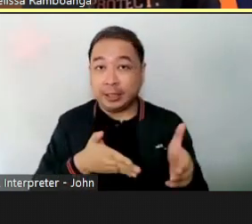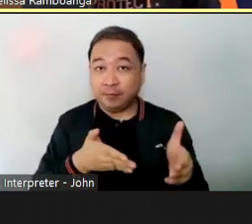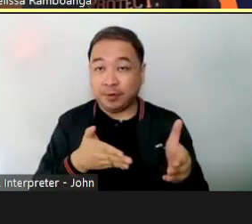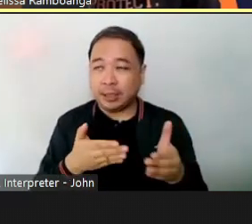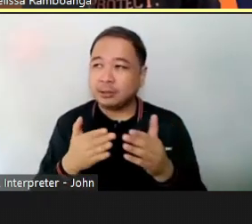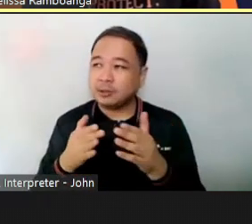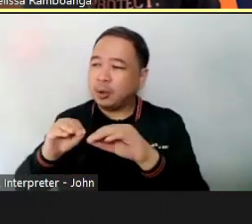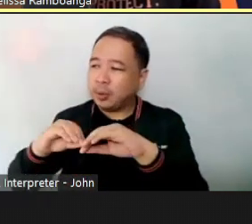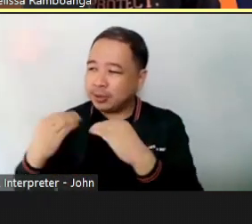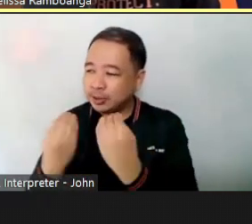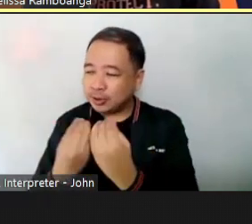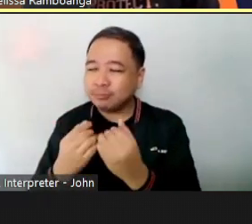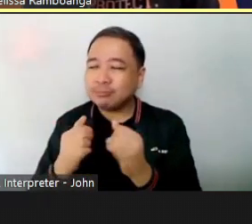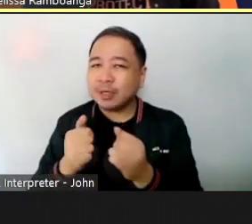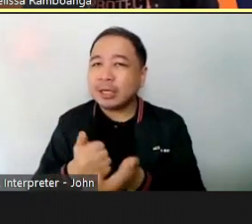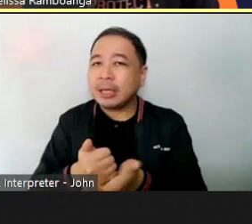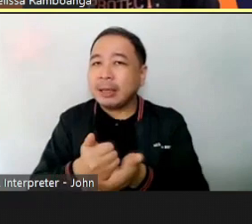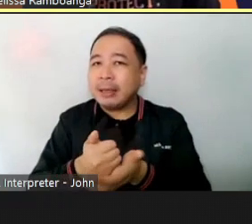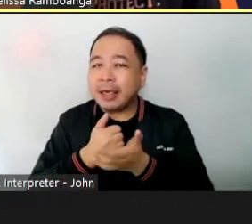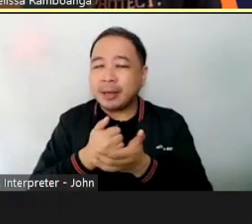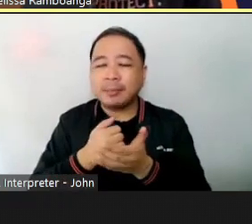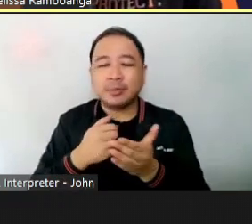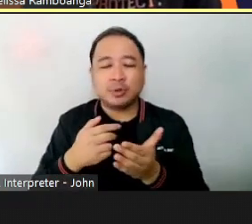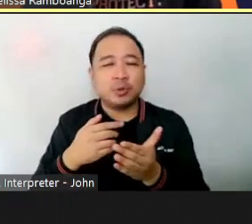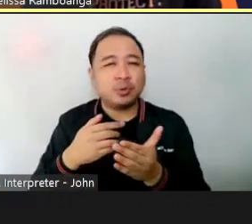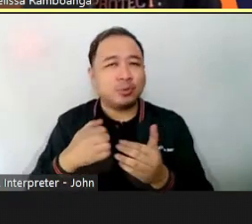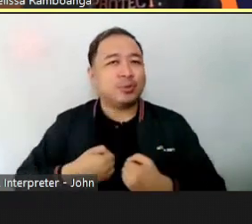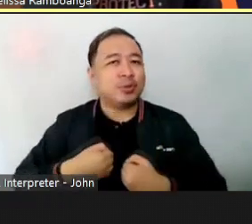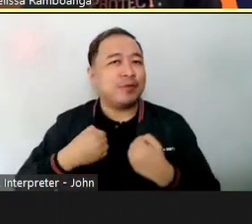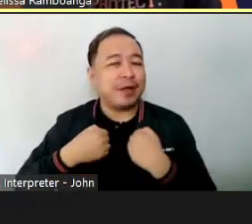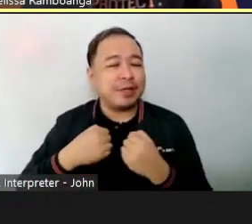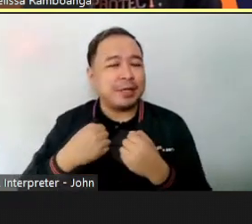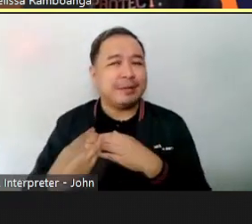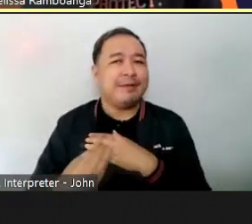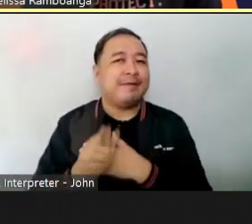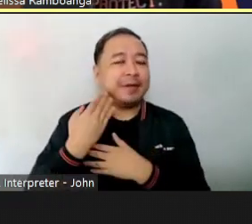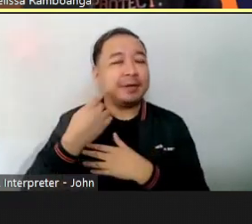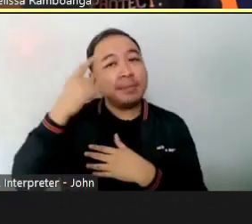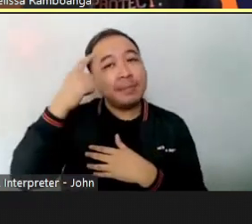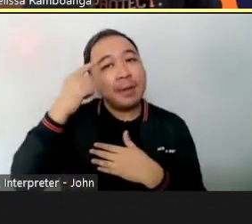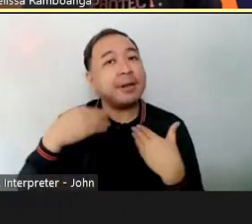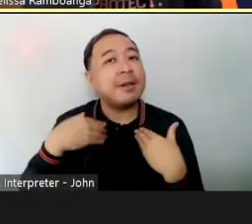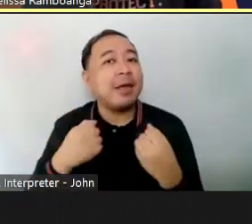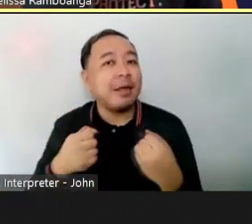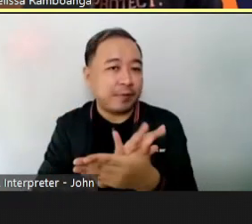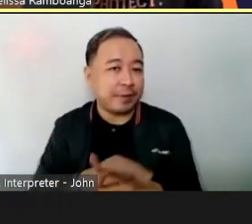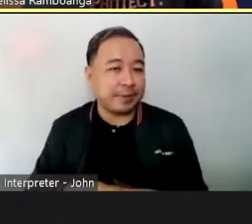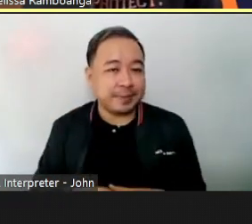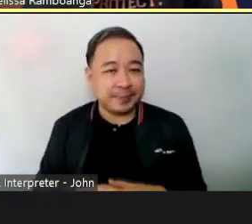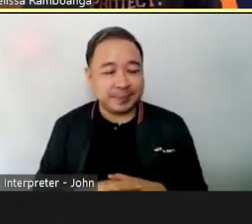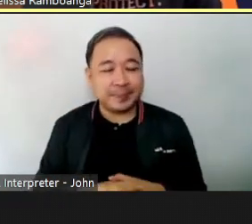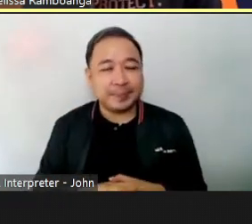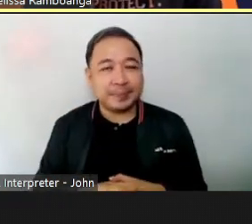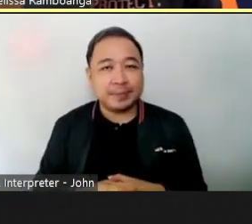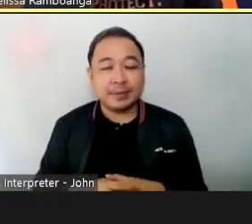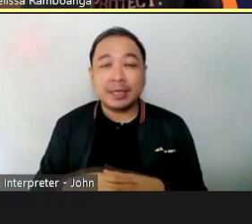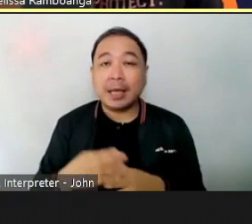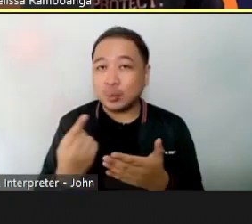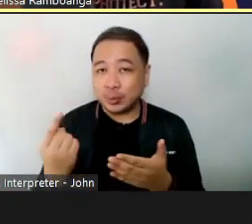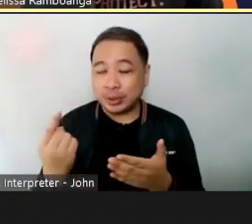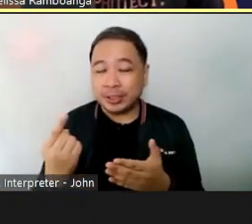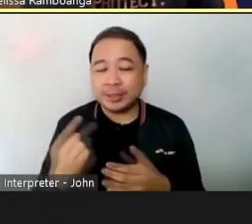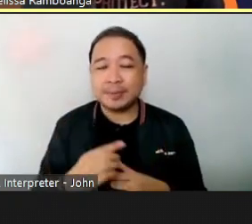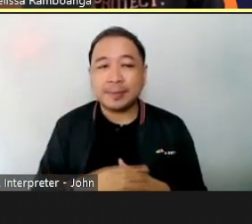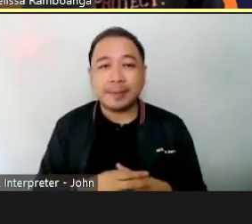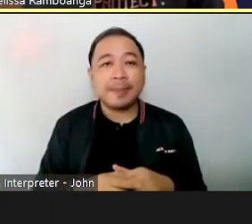can help us cope with mental health effects of the COVID-19 pandemic. And last week,